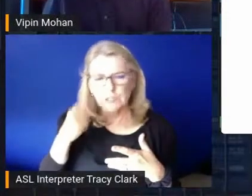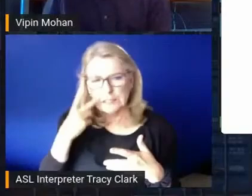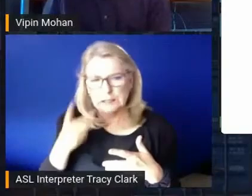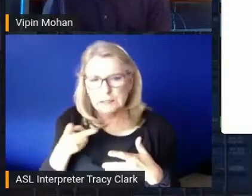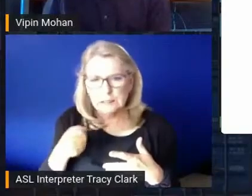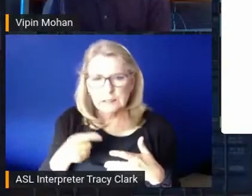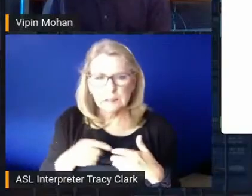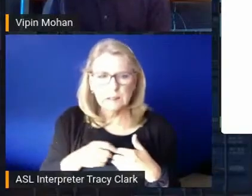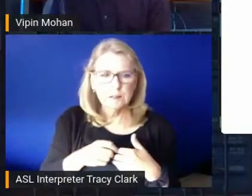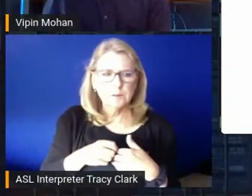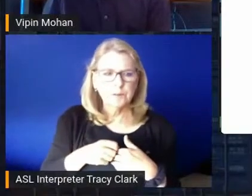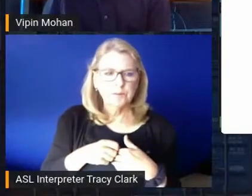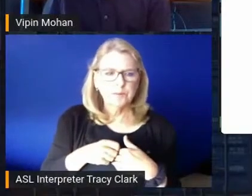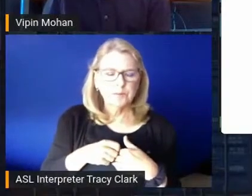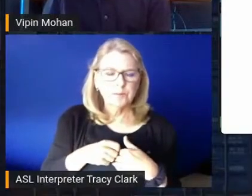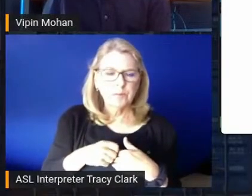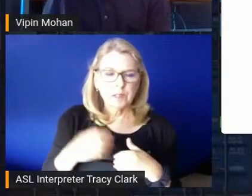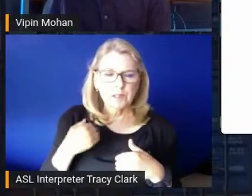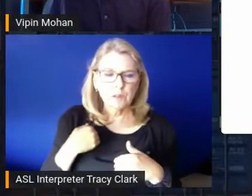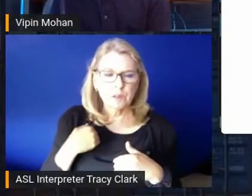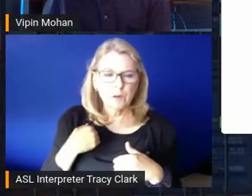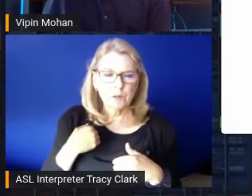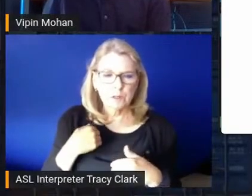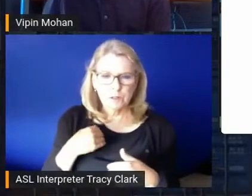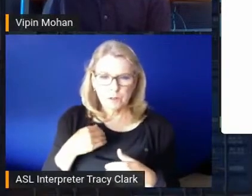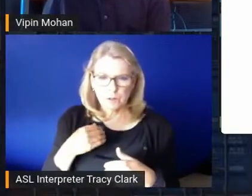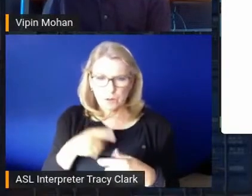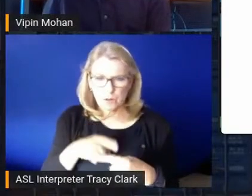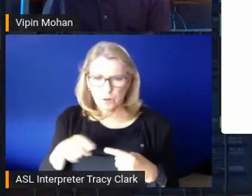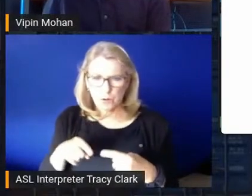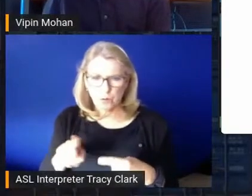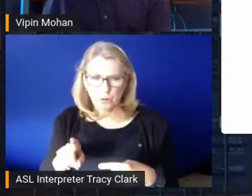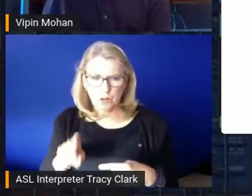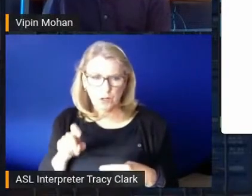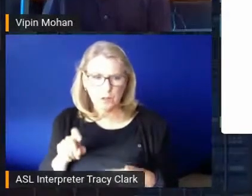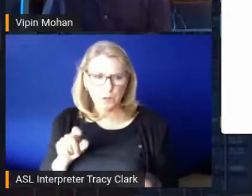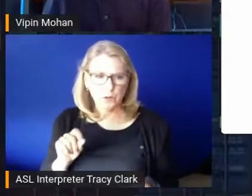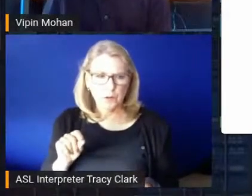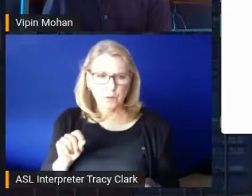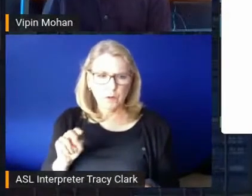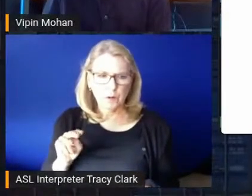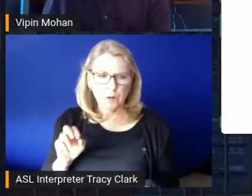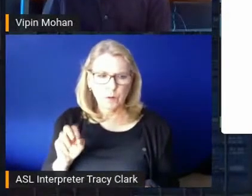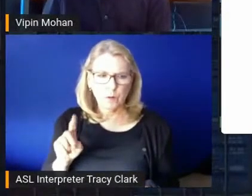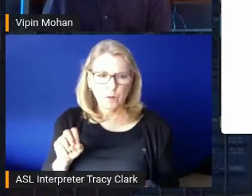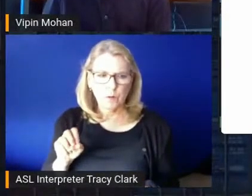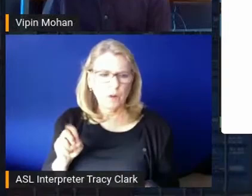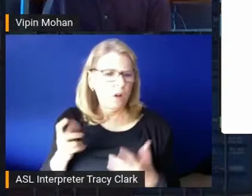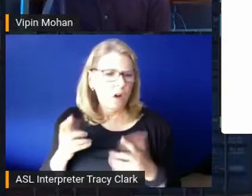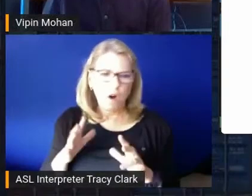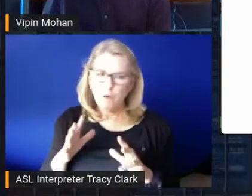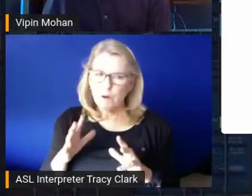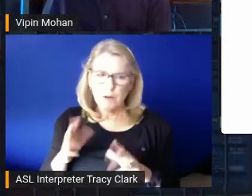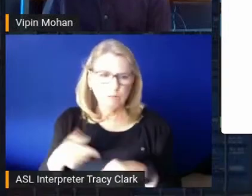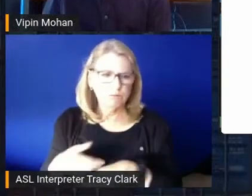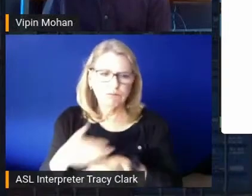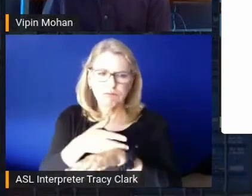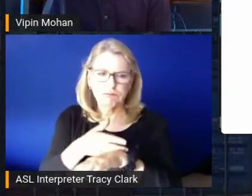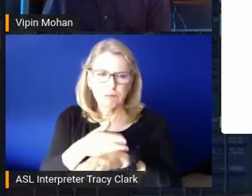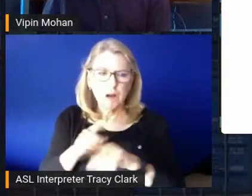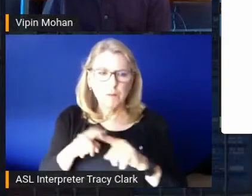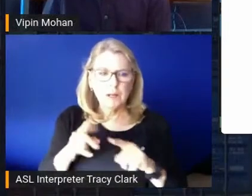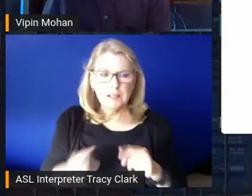So there was a 121 node that's already spun up, which is not ready. You can see the containers are getting spun up, like the